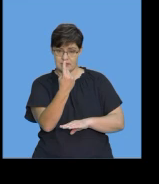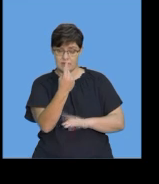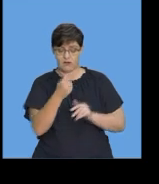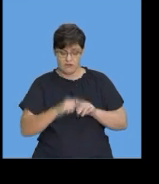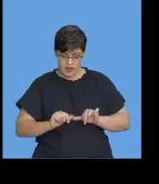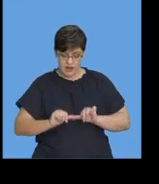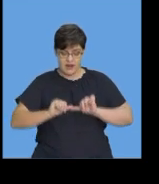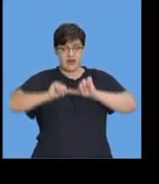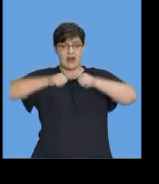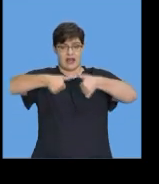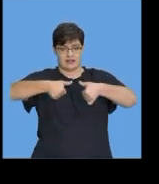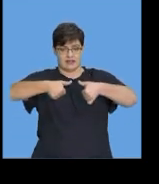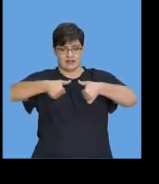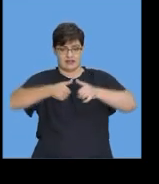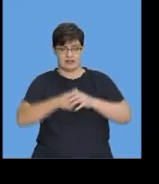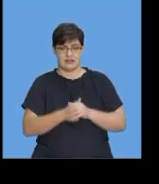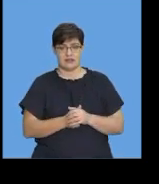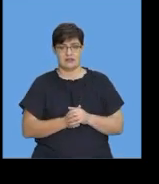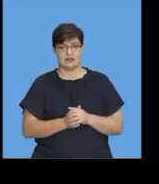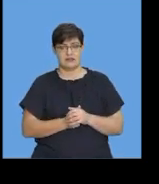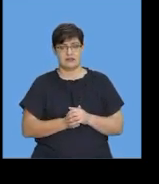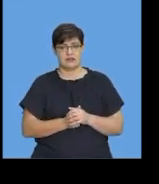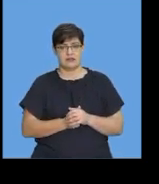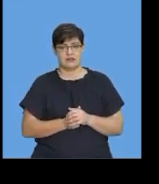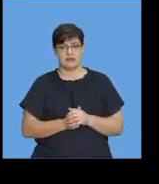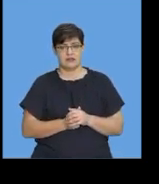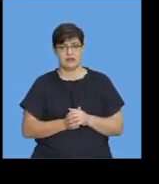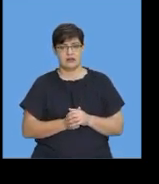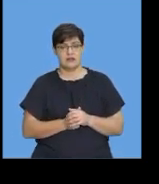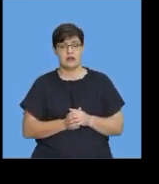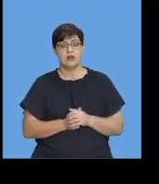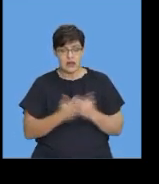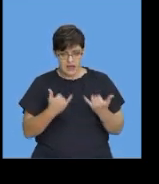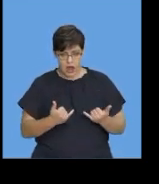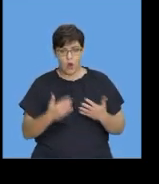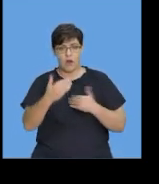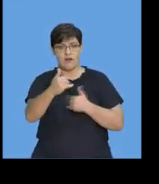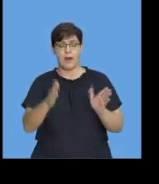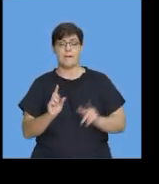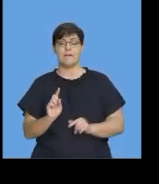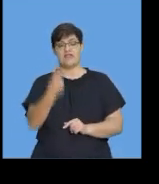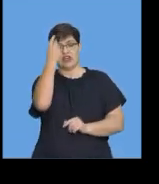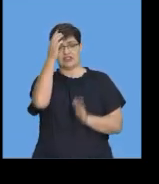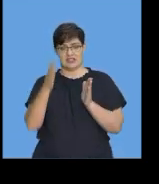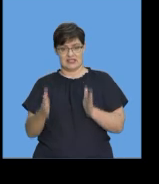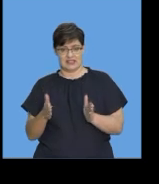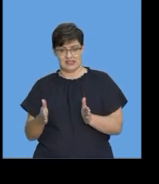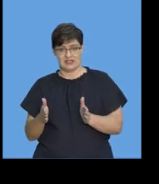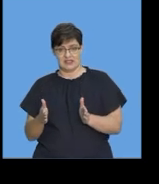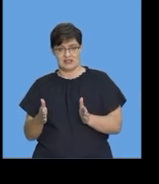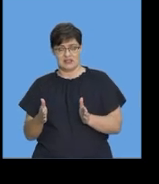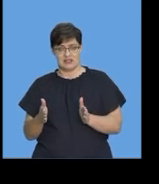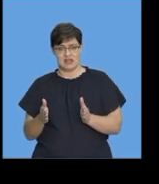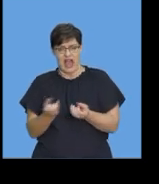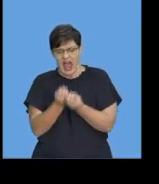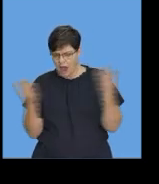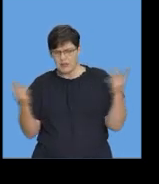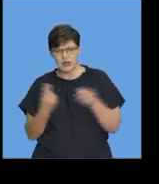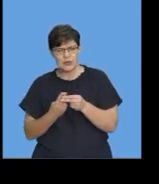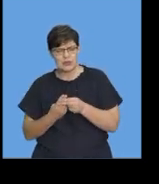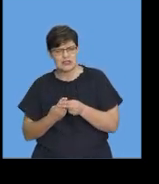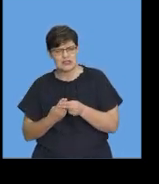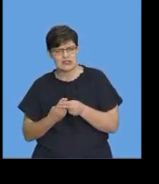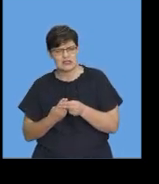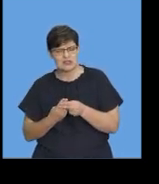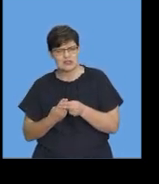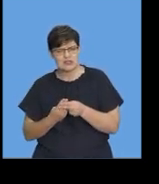next item. Here, you're stopping at batch number 1 now. And how many units of